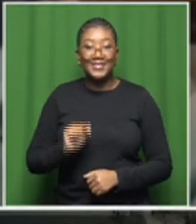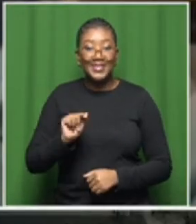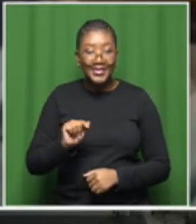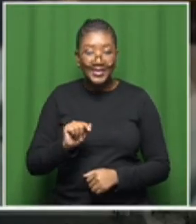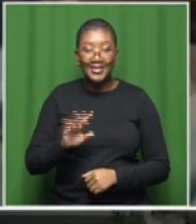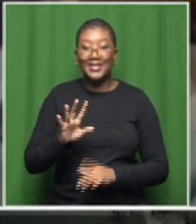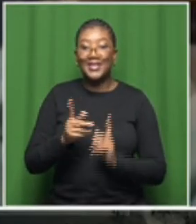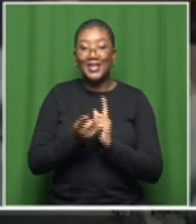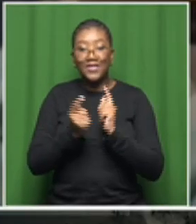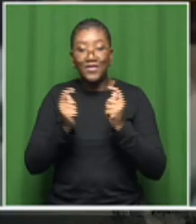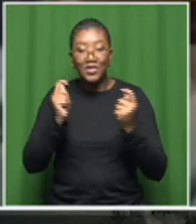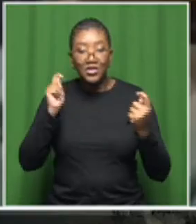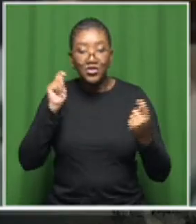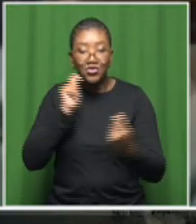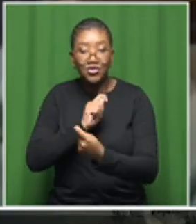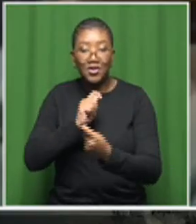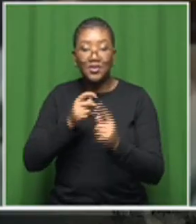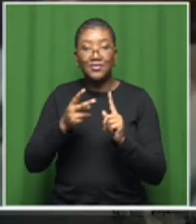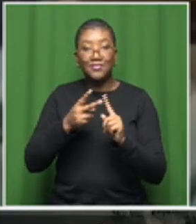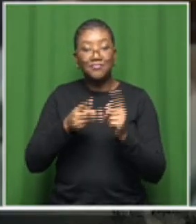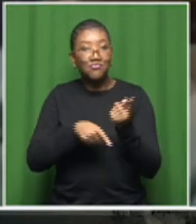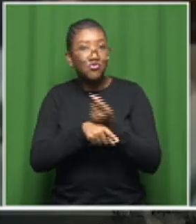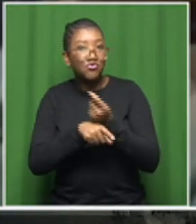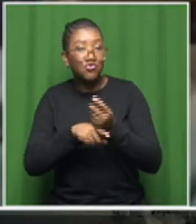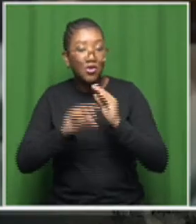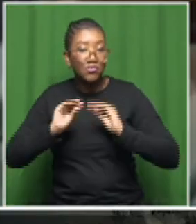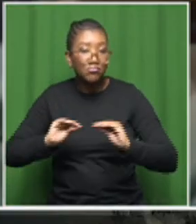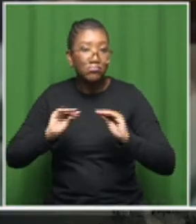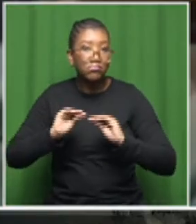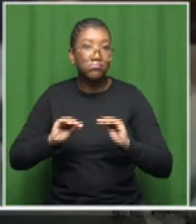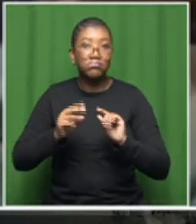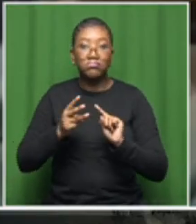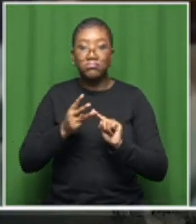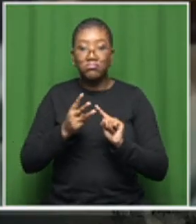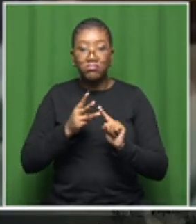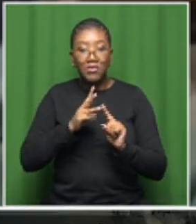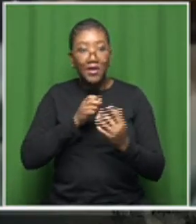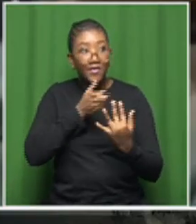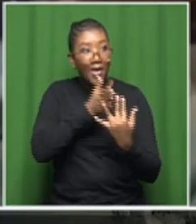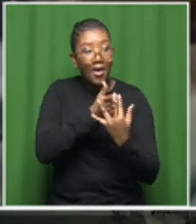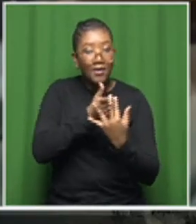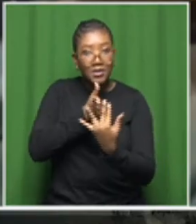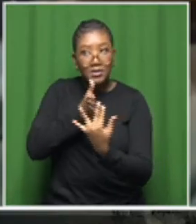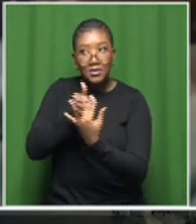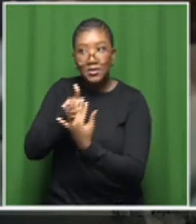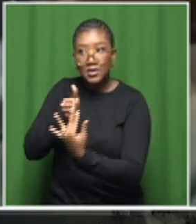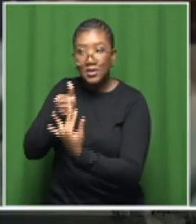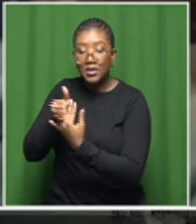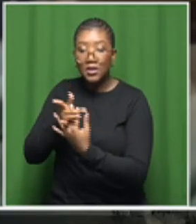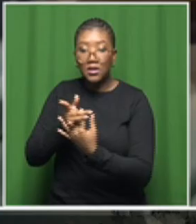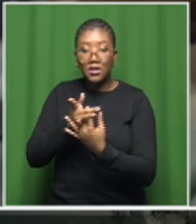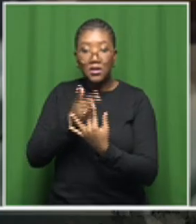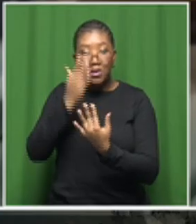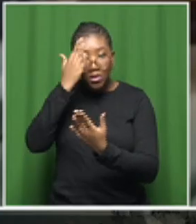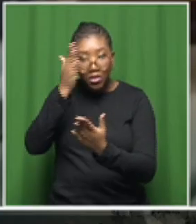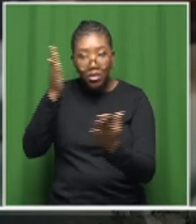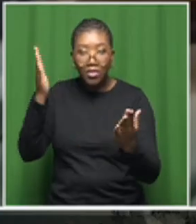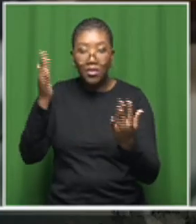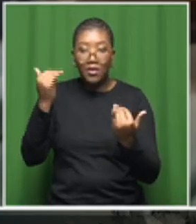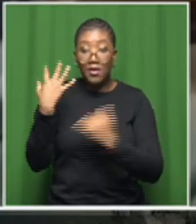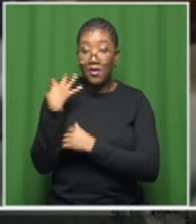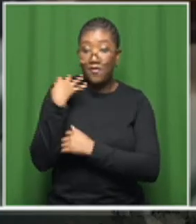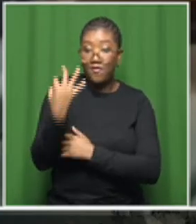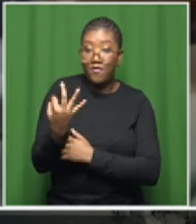and the training, the exposure that they also get, what are the support that's also on offer for volunteers? How